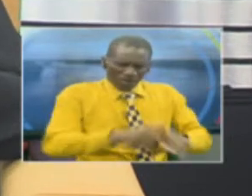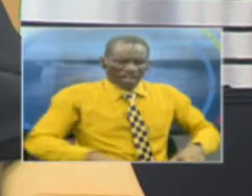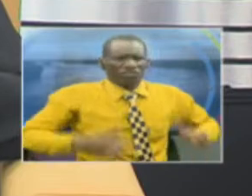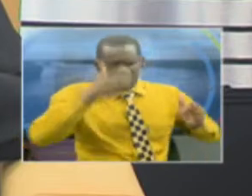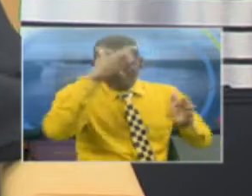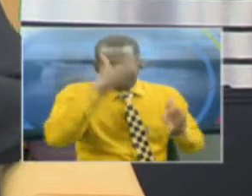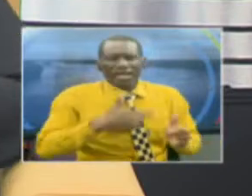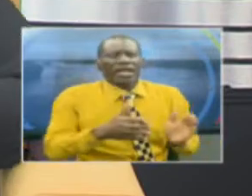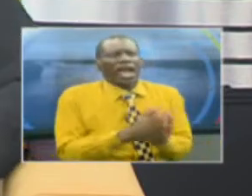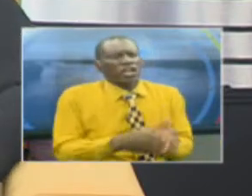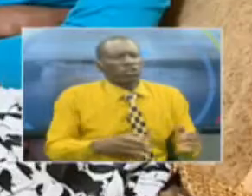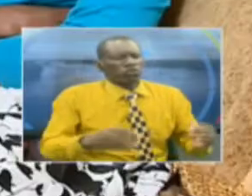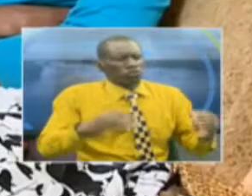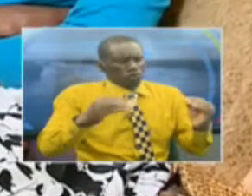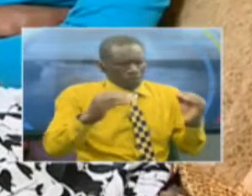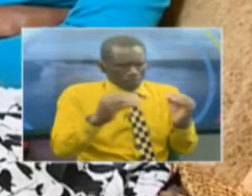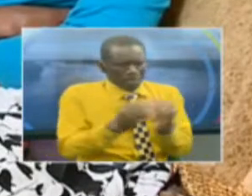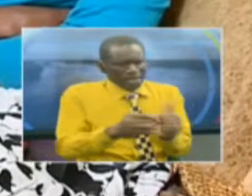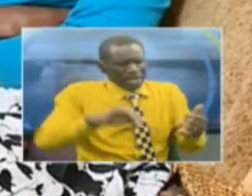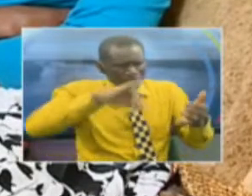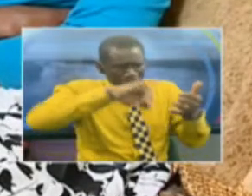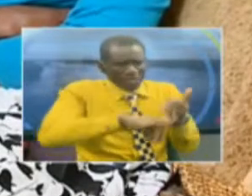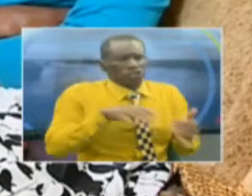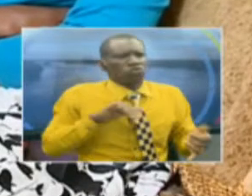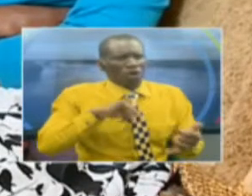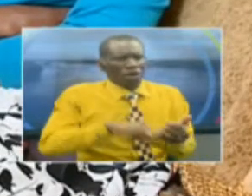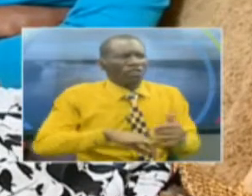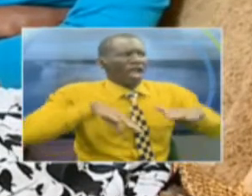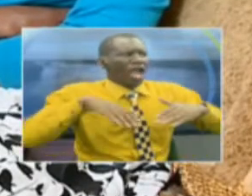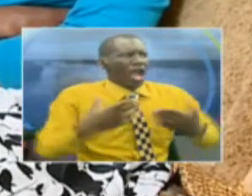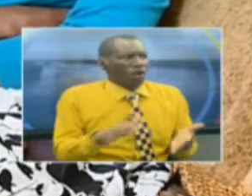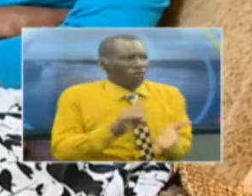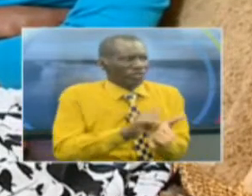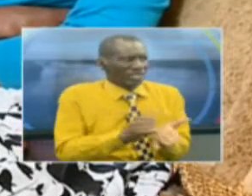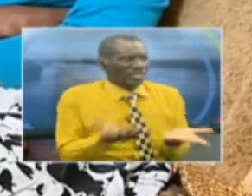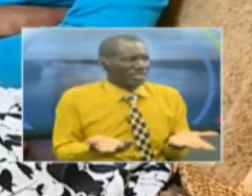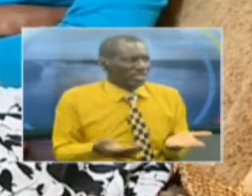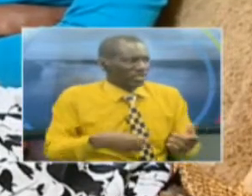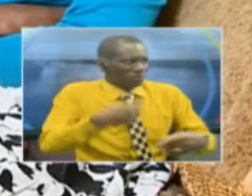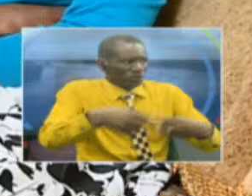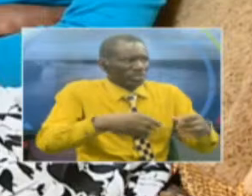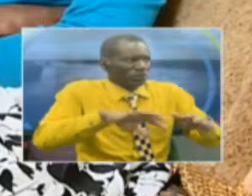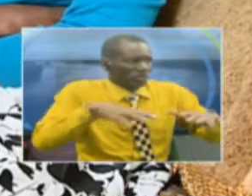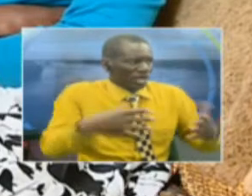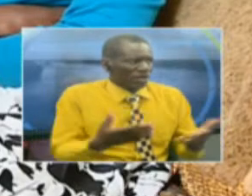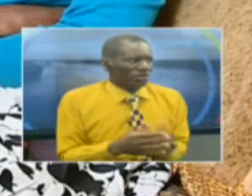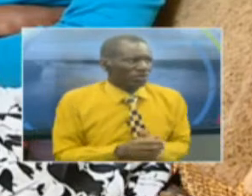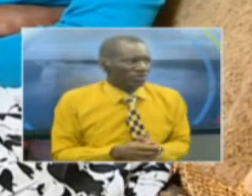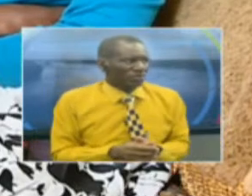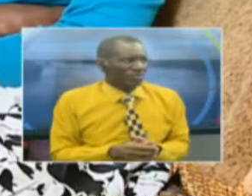your beautiful wife. How was that dating process?